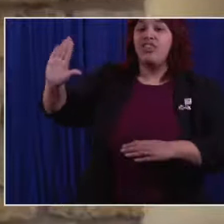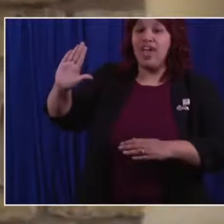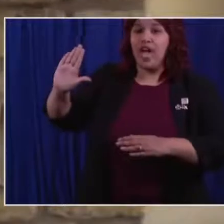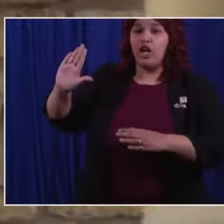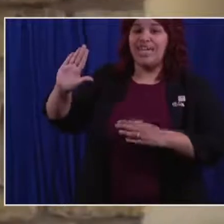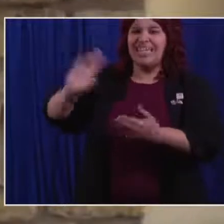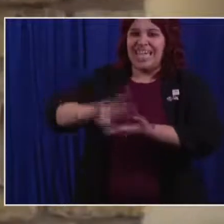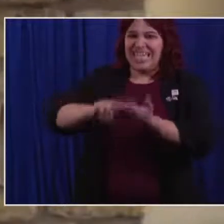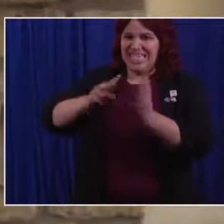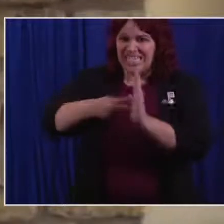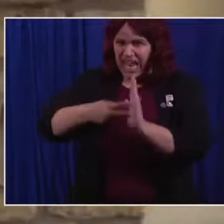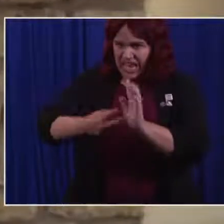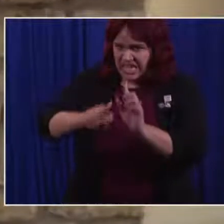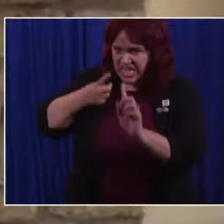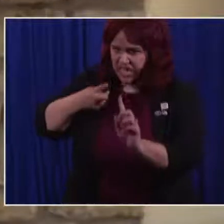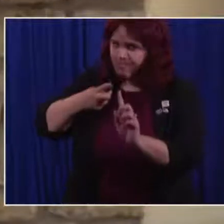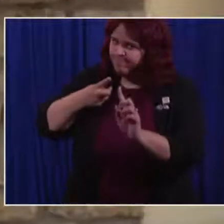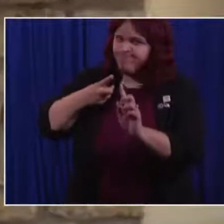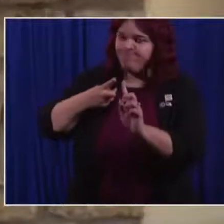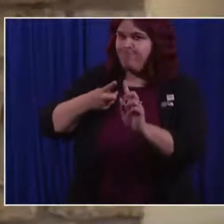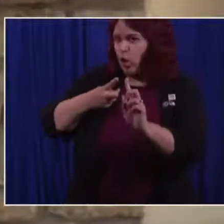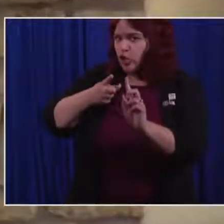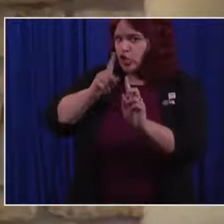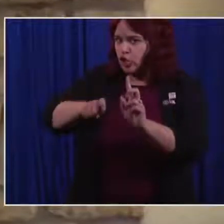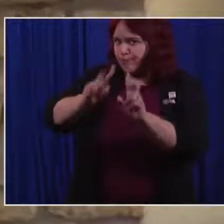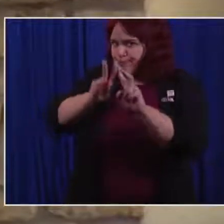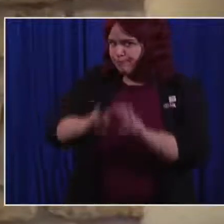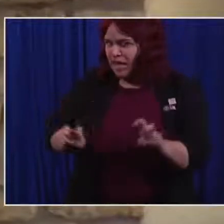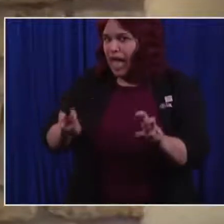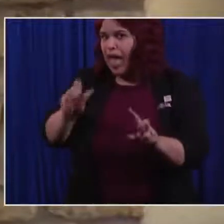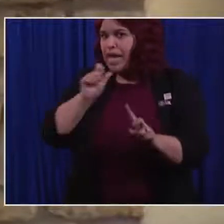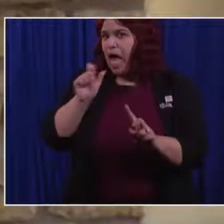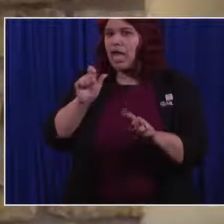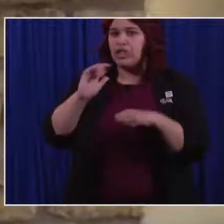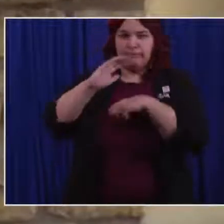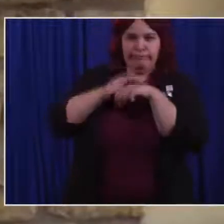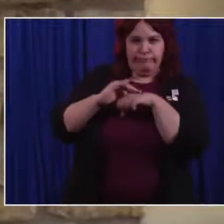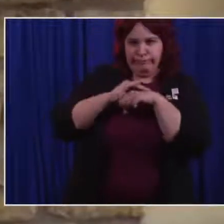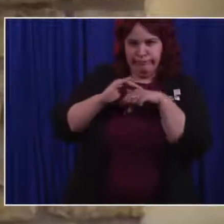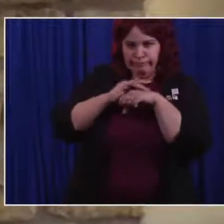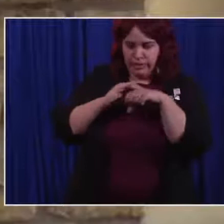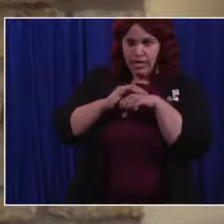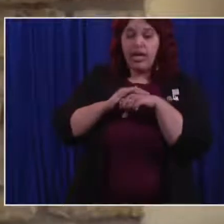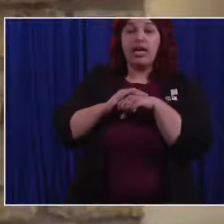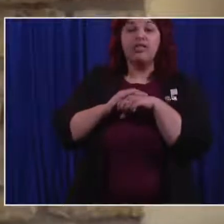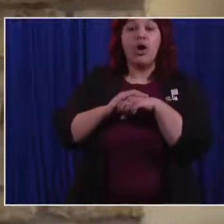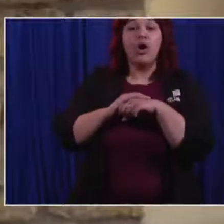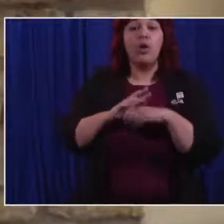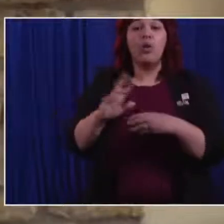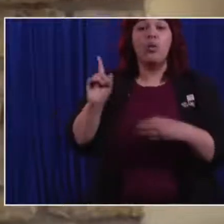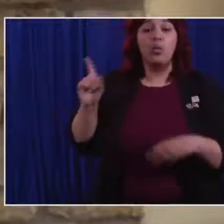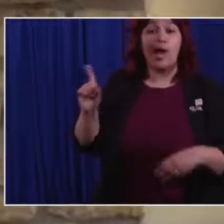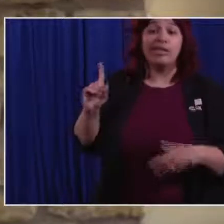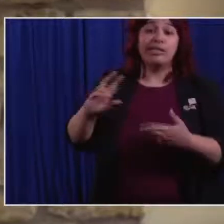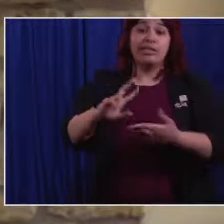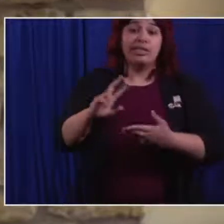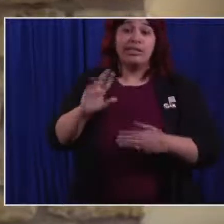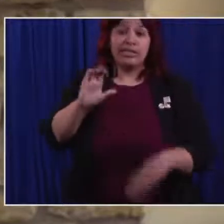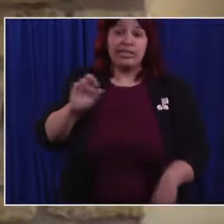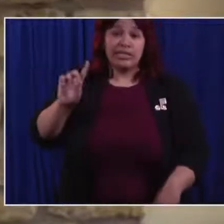you're out in public. They're talking about what people do basically in their own homes, which is a practical